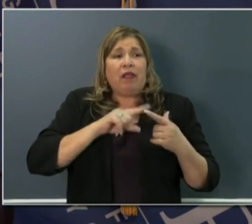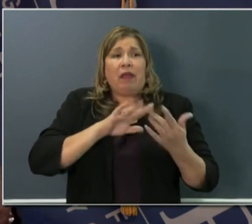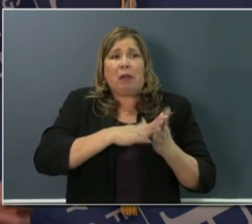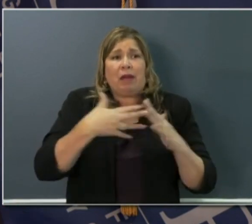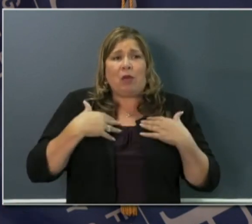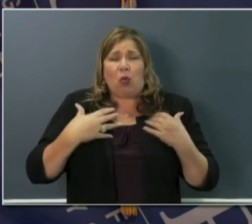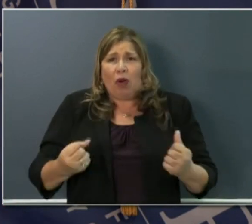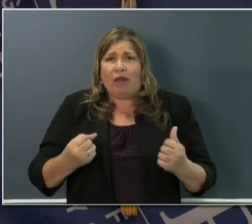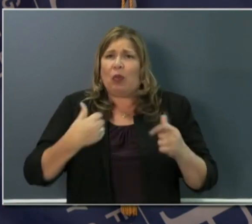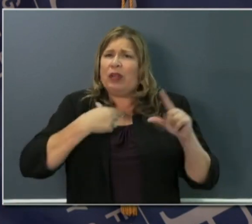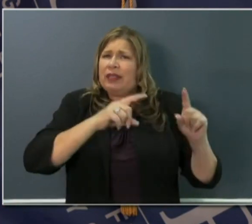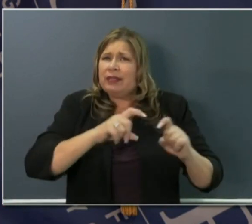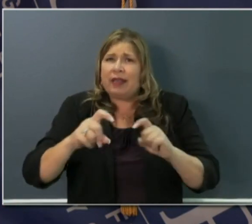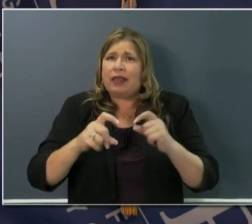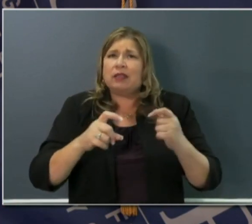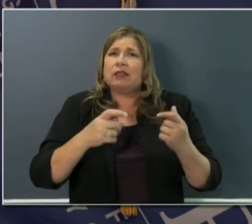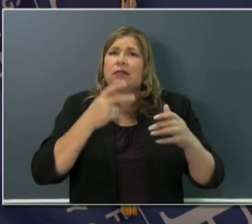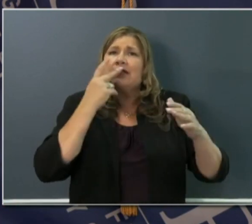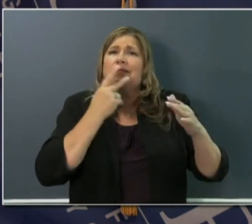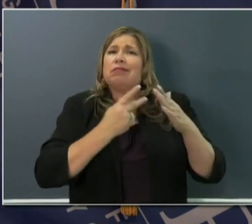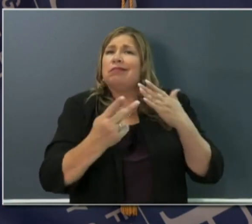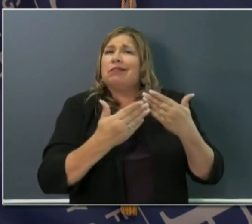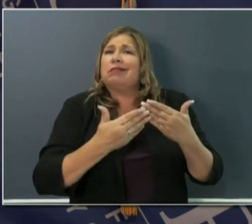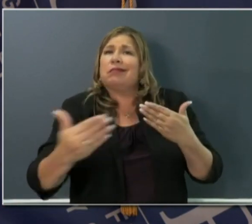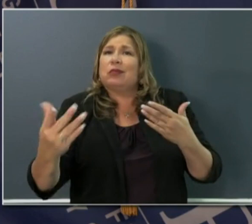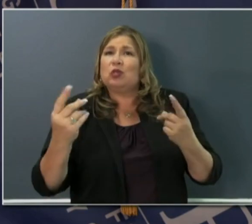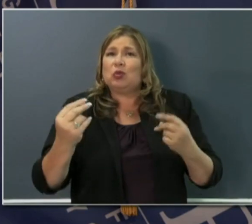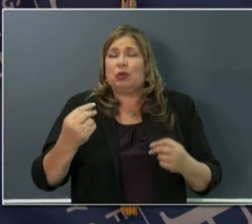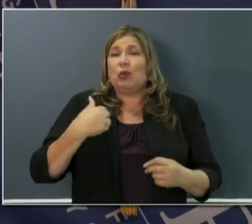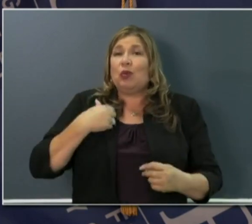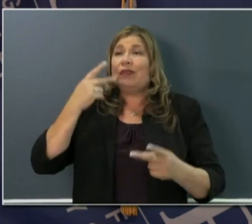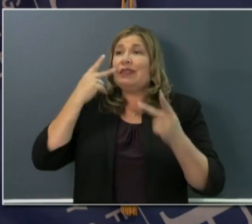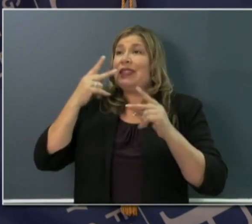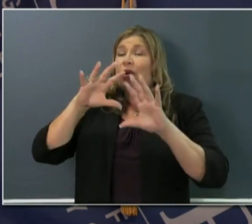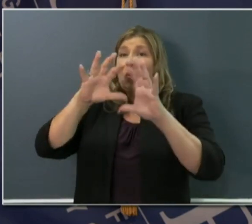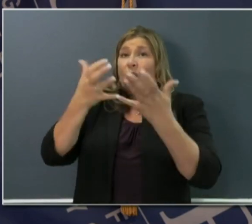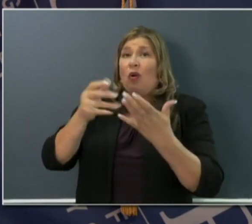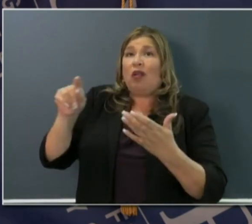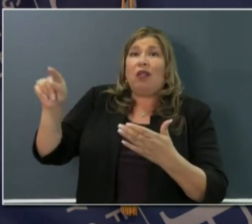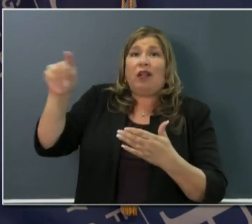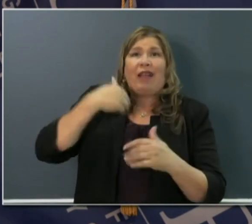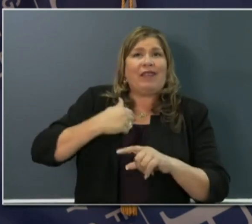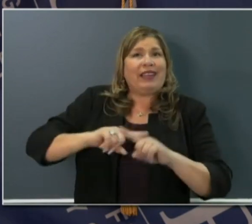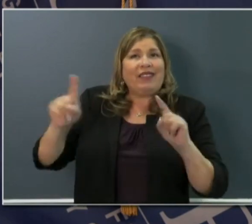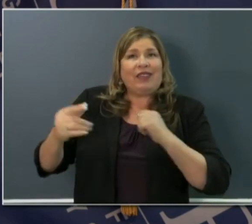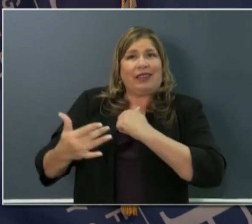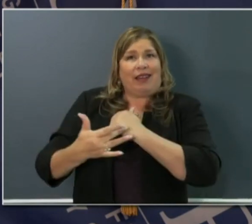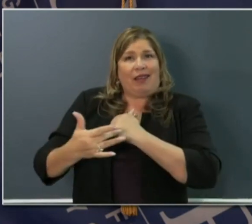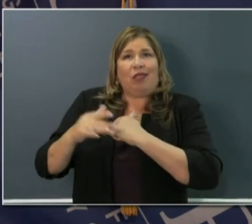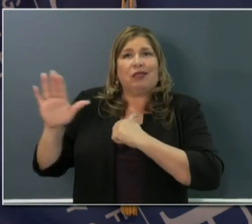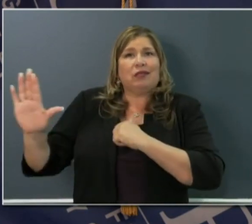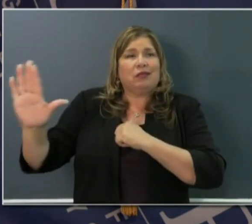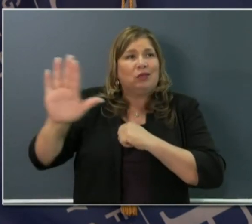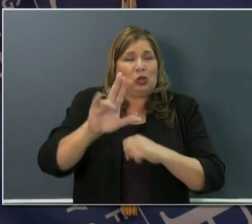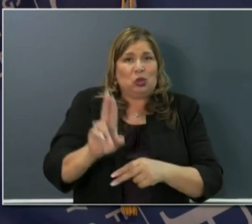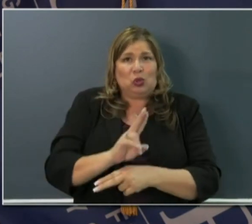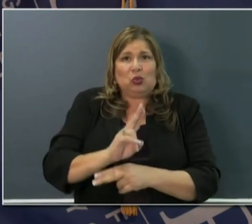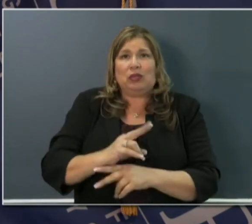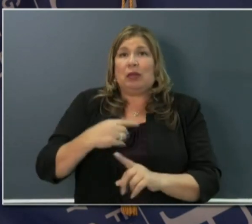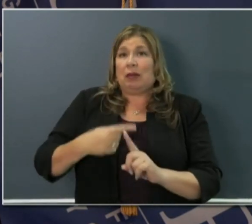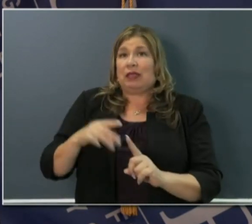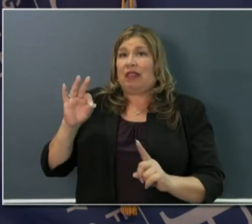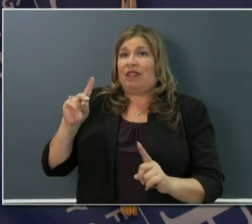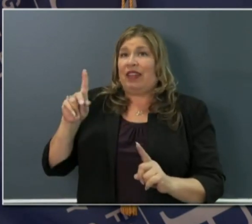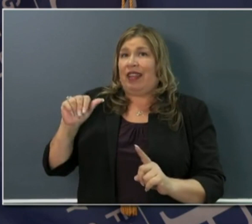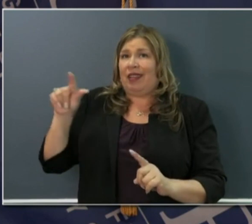You're seeing that around the rest of the world. A lot of those technologies are being presented in states, large and small, and obviously to the FDA